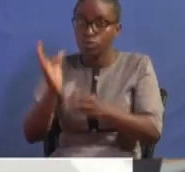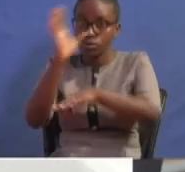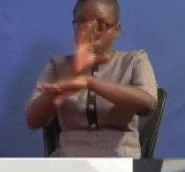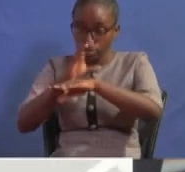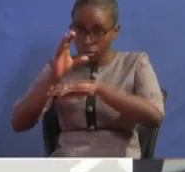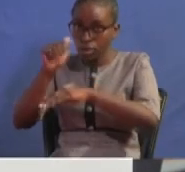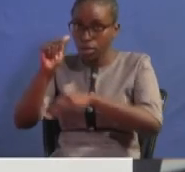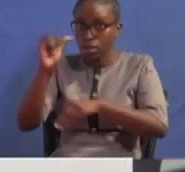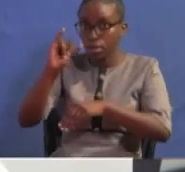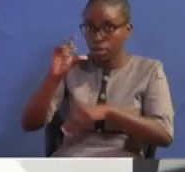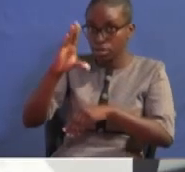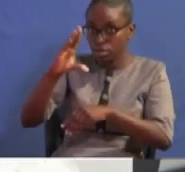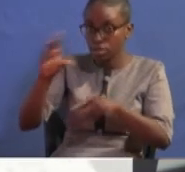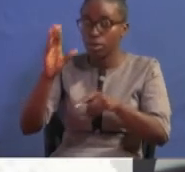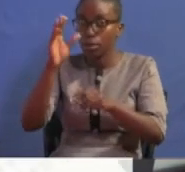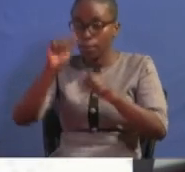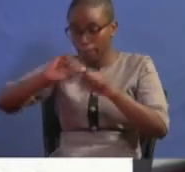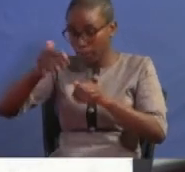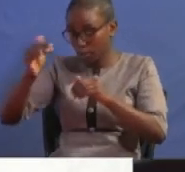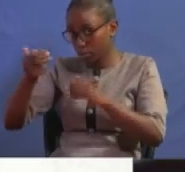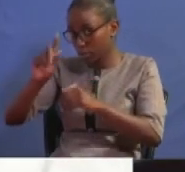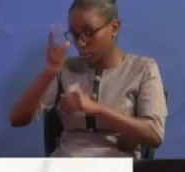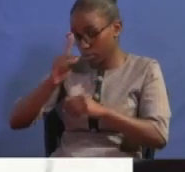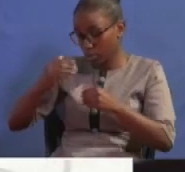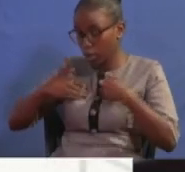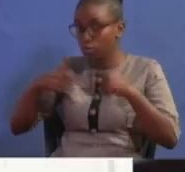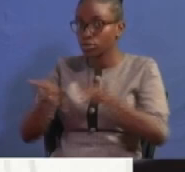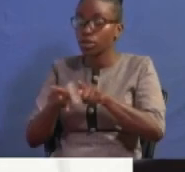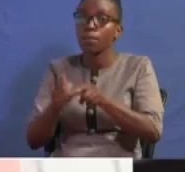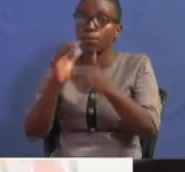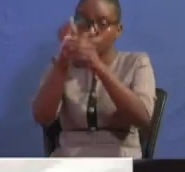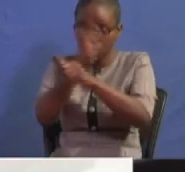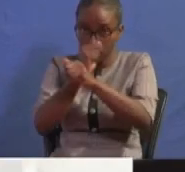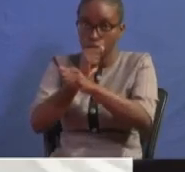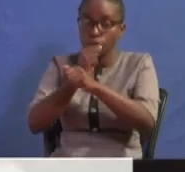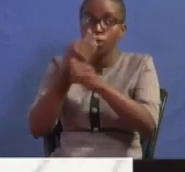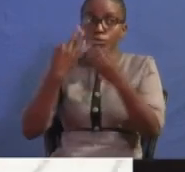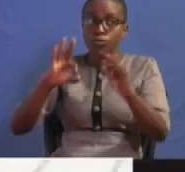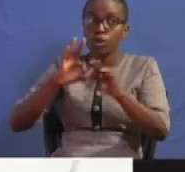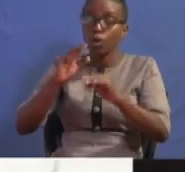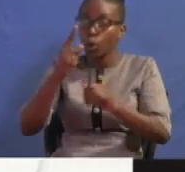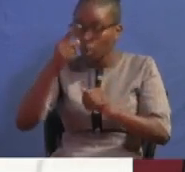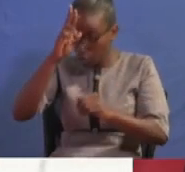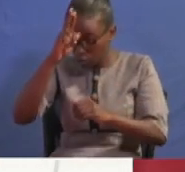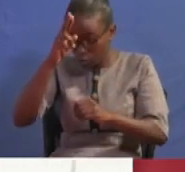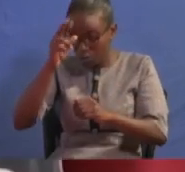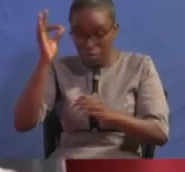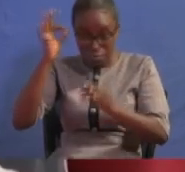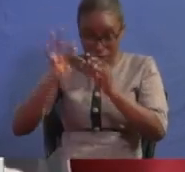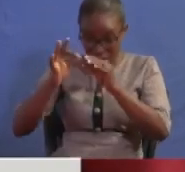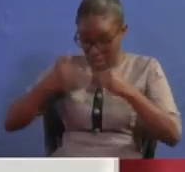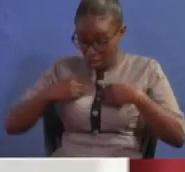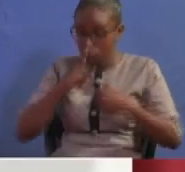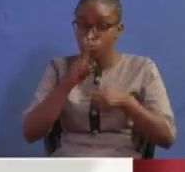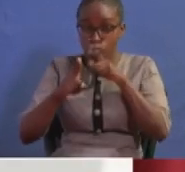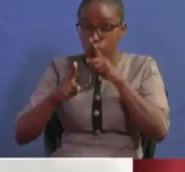Nairobi, President Ruto stated that he will ensure churches are protected from freely practicing their faith, firing a warning at those seeking to